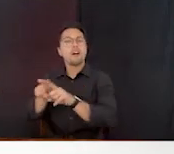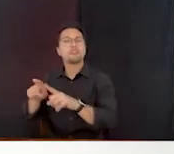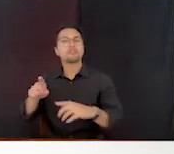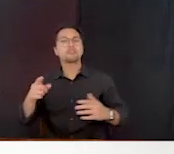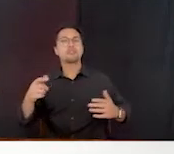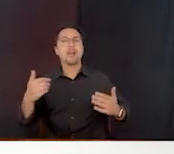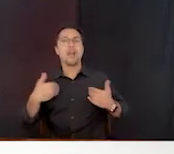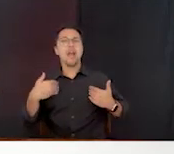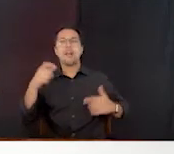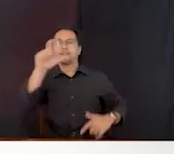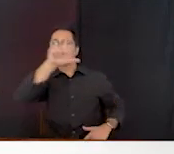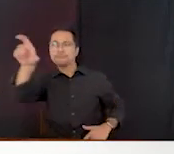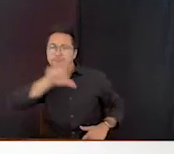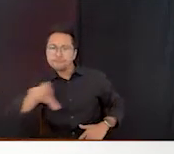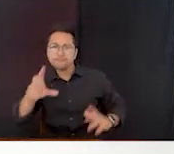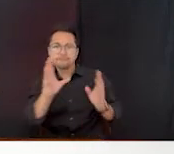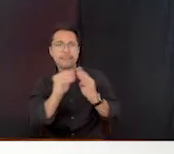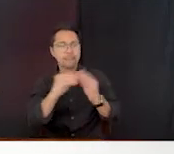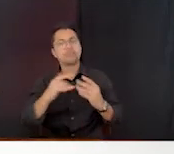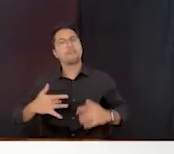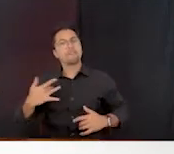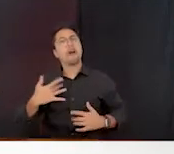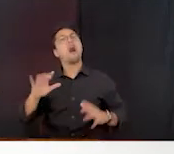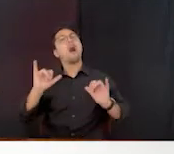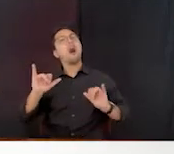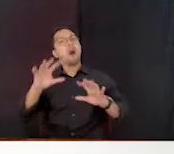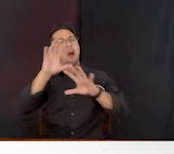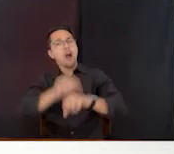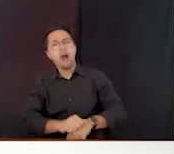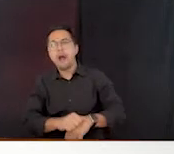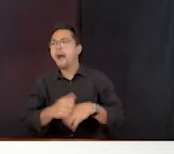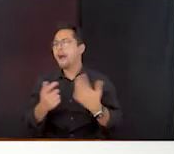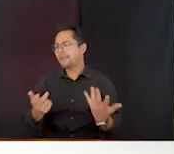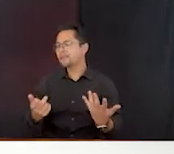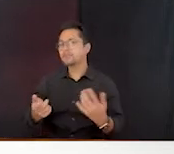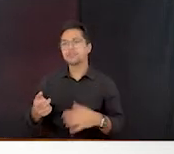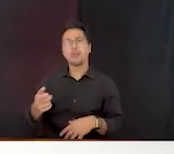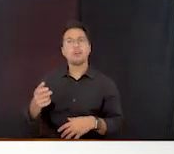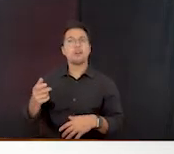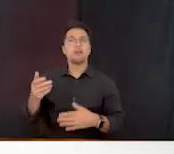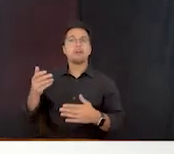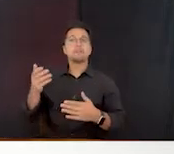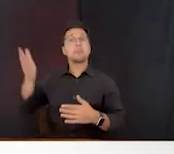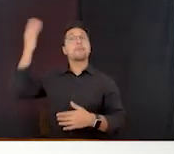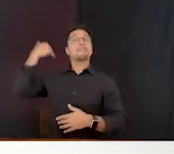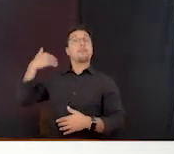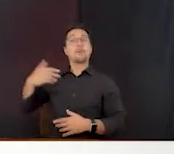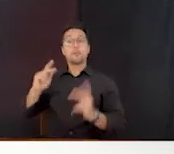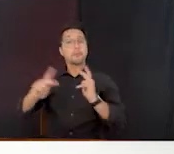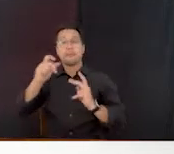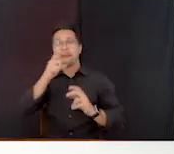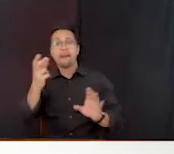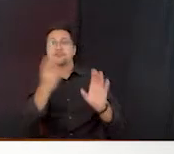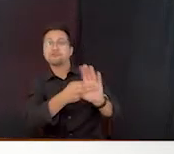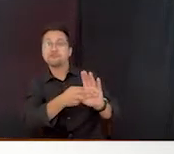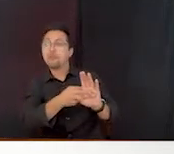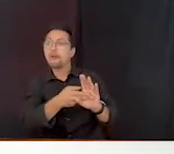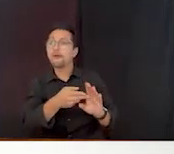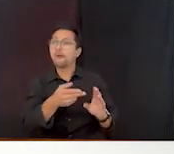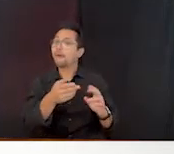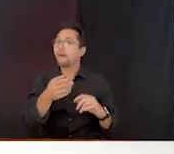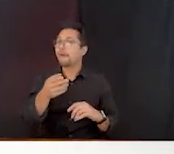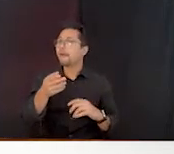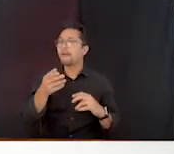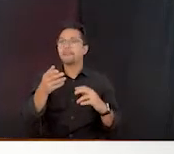we'd used it for people who just weren't able to attend our meetings in person, whether for just disability or convenience reasons. It was very common for us to meet over the summer